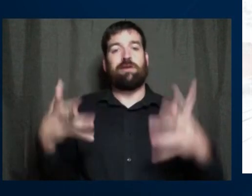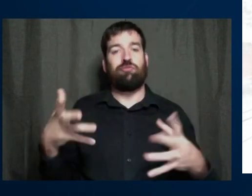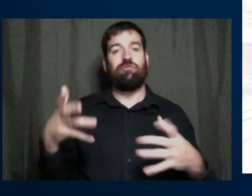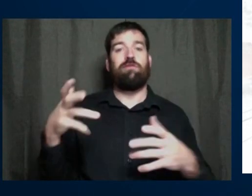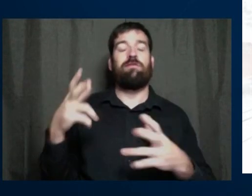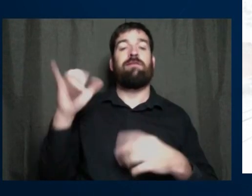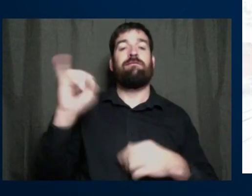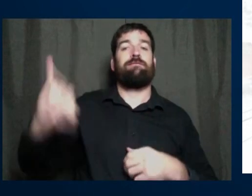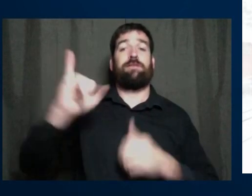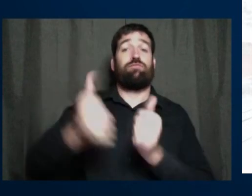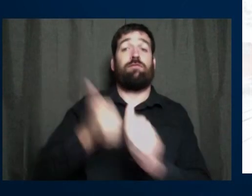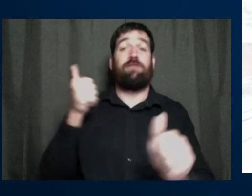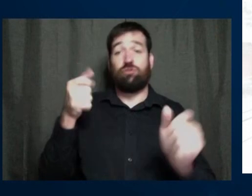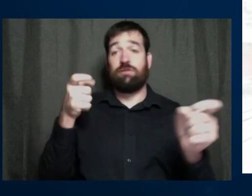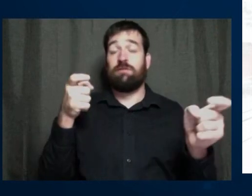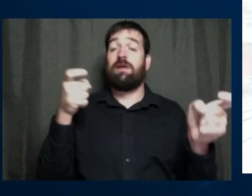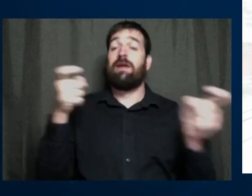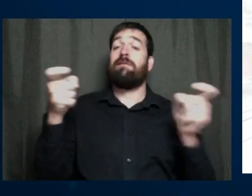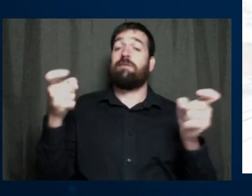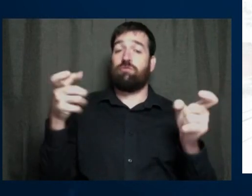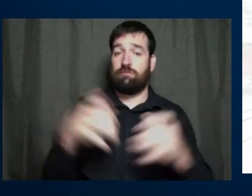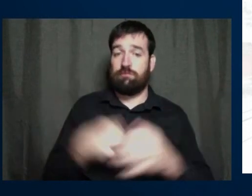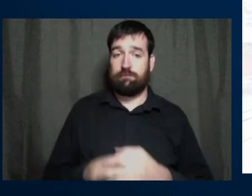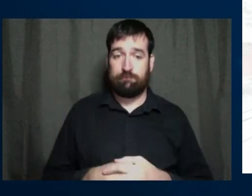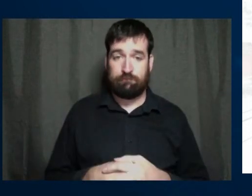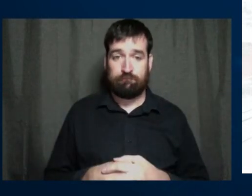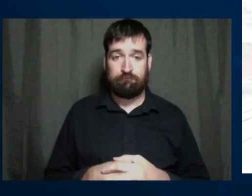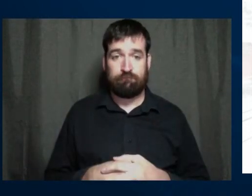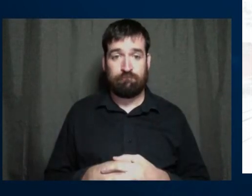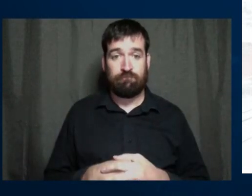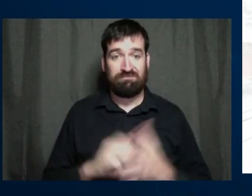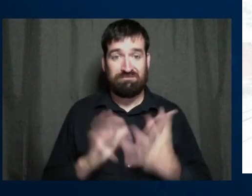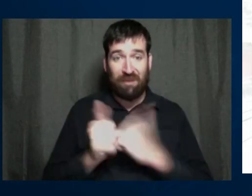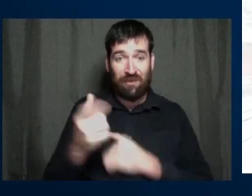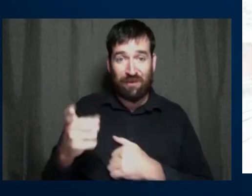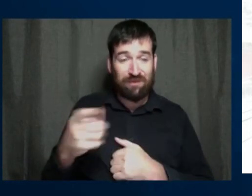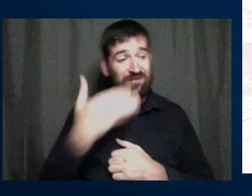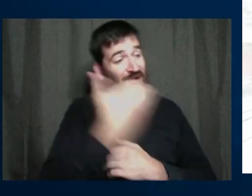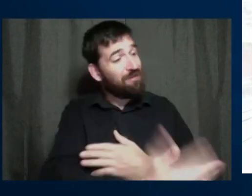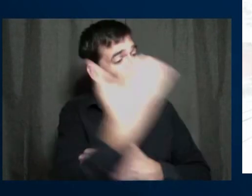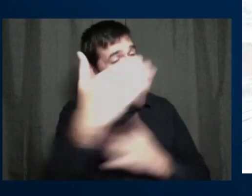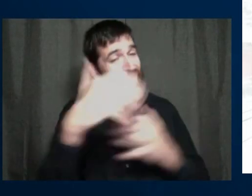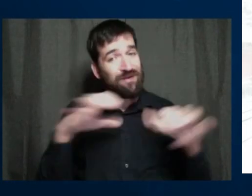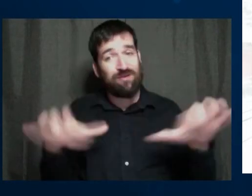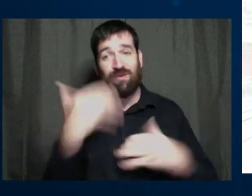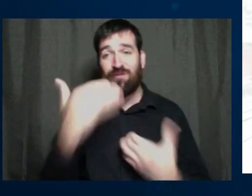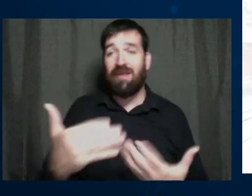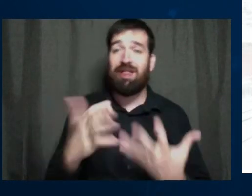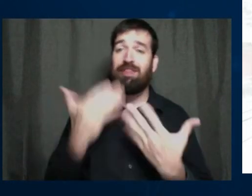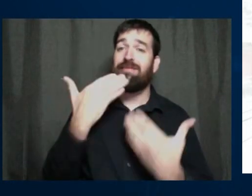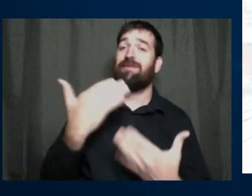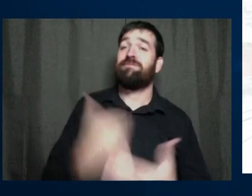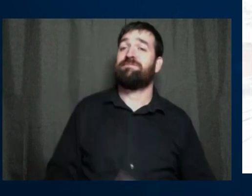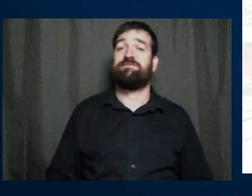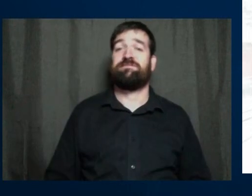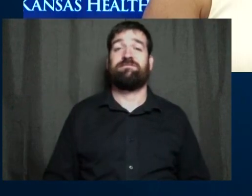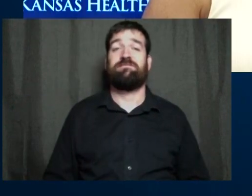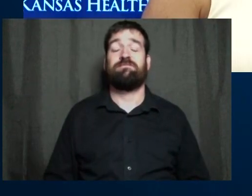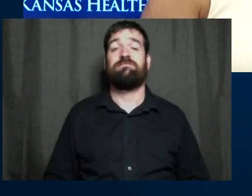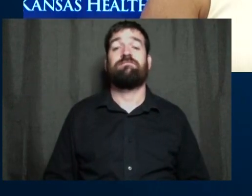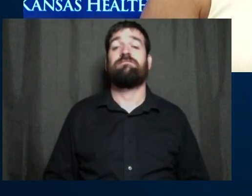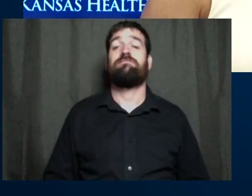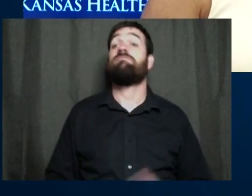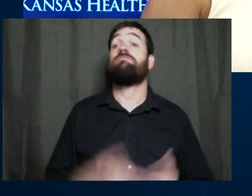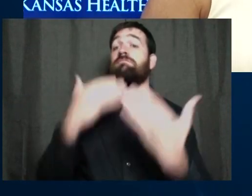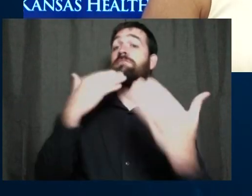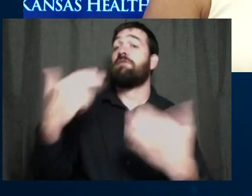our health system. Amanda, good morning to you. How are you? Good morning. Doing great. Thank you. So, thank you for joining us